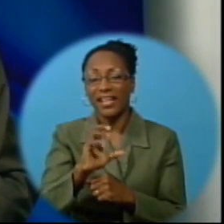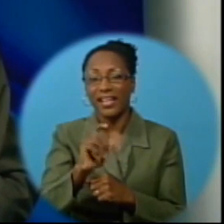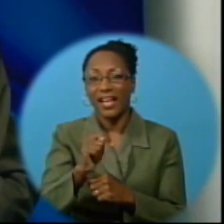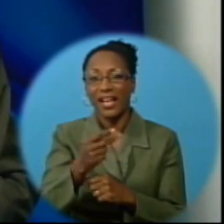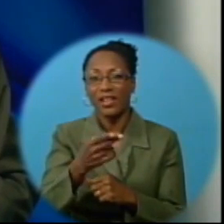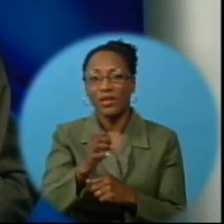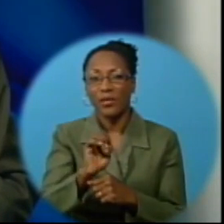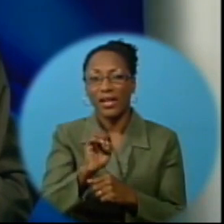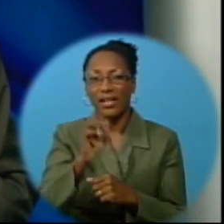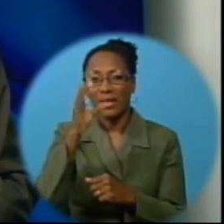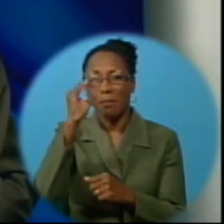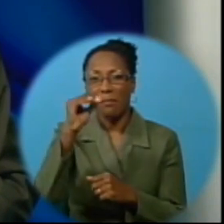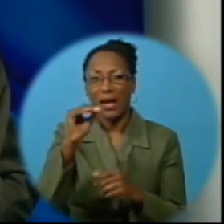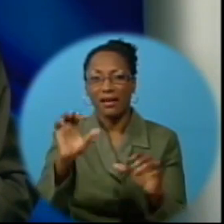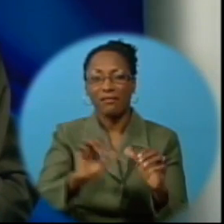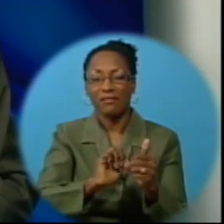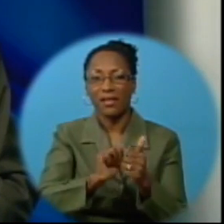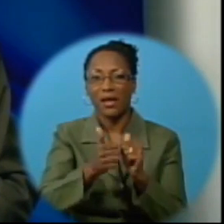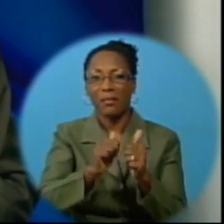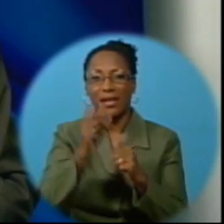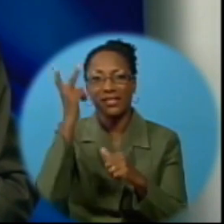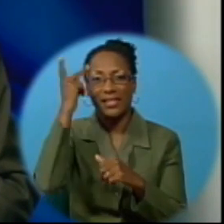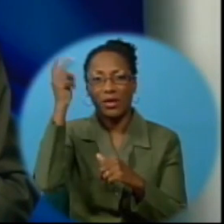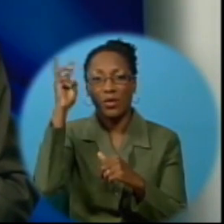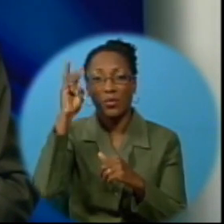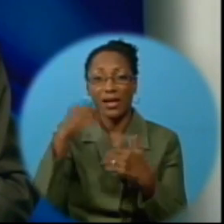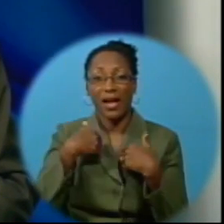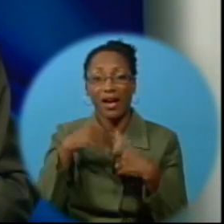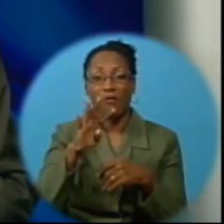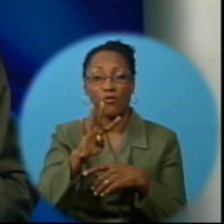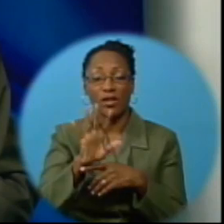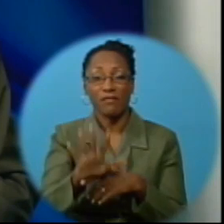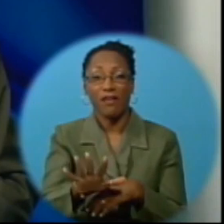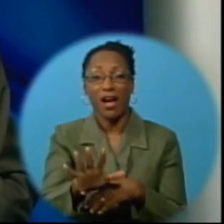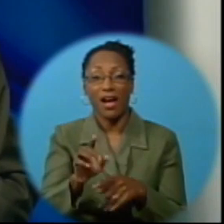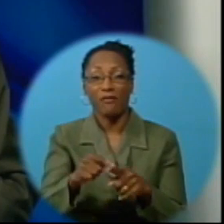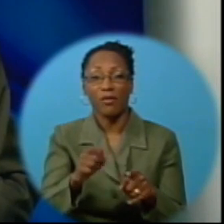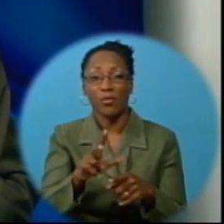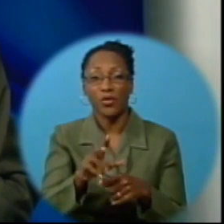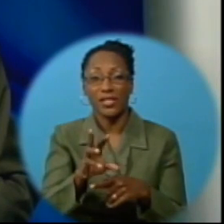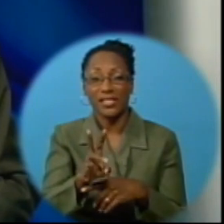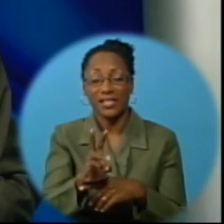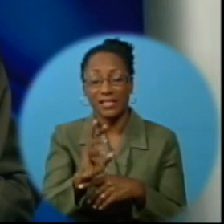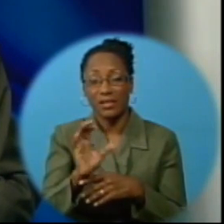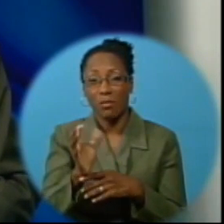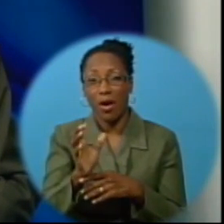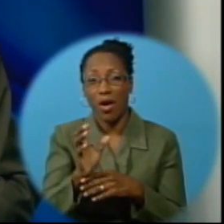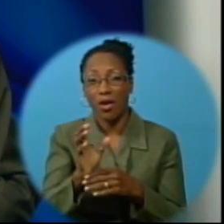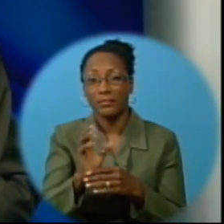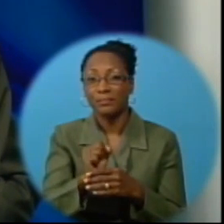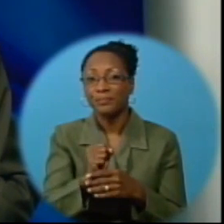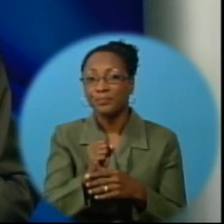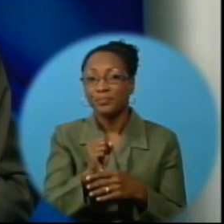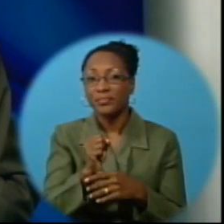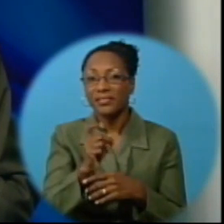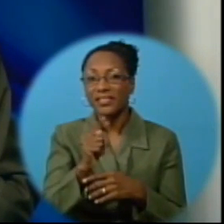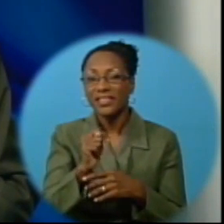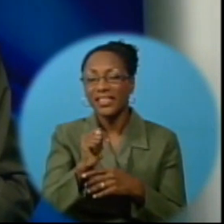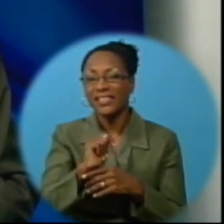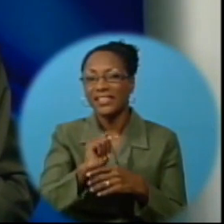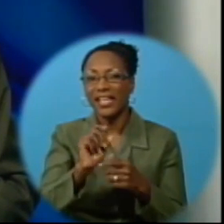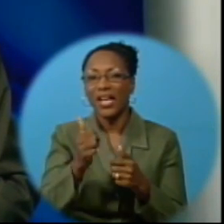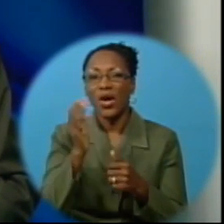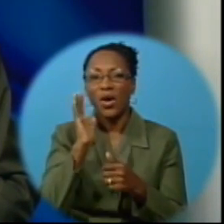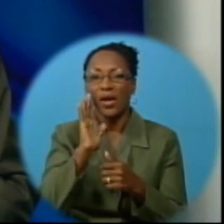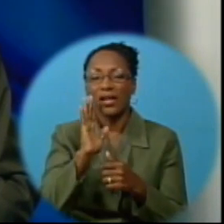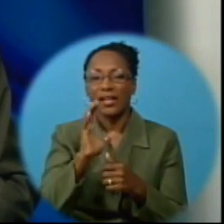match, Kenroy Williams, top scored with 45 of 36 balls, including five boundaries. St. Catherine will now oppose defending champs